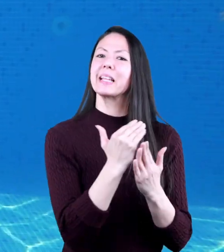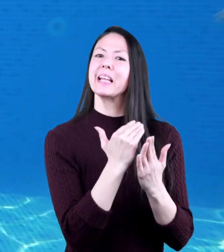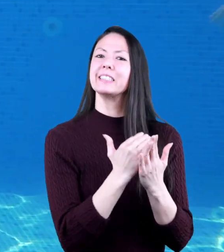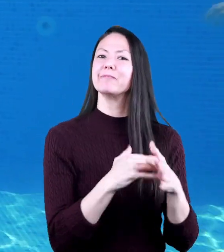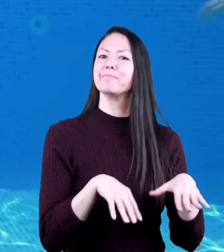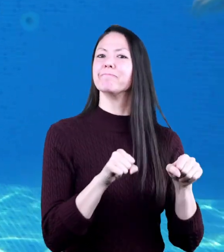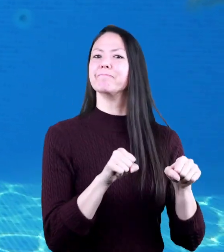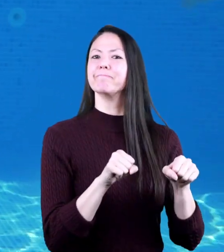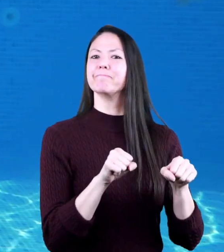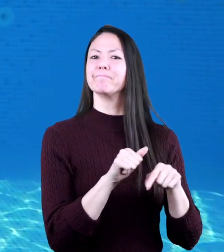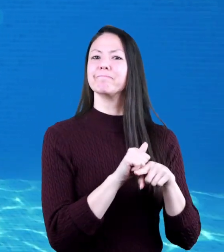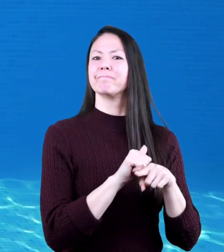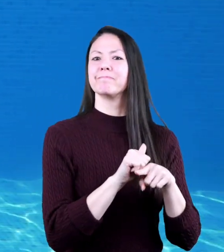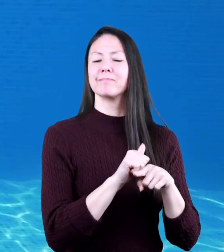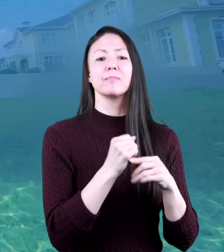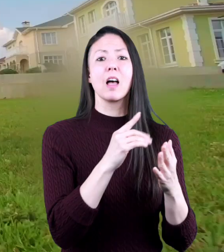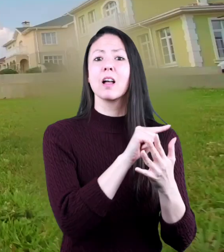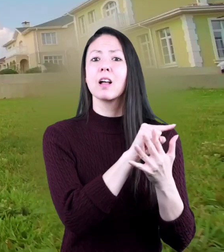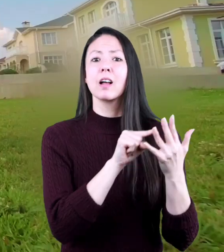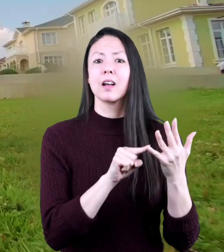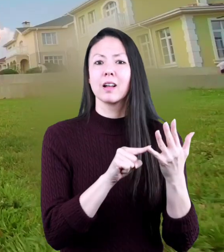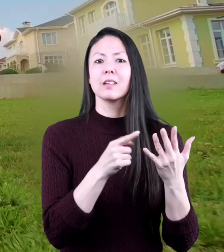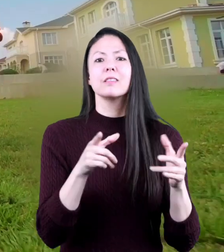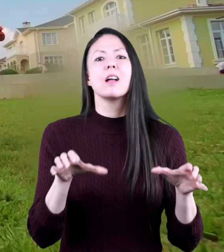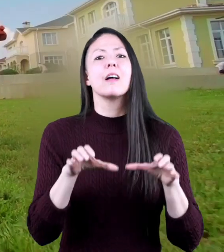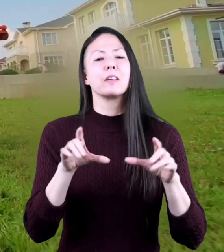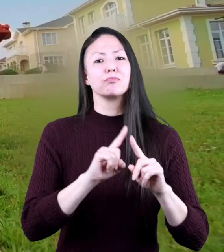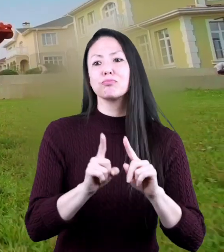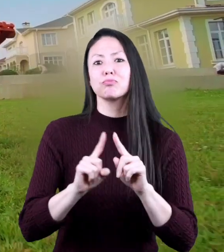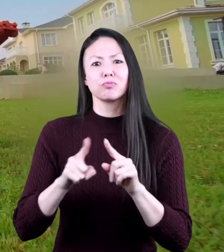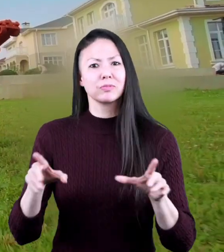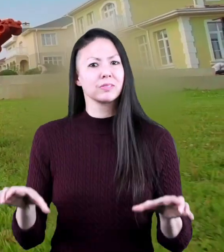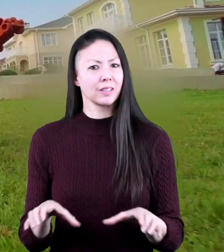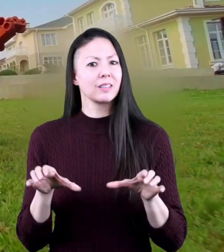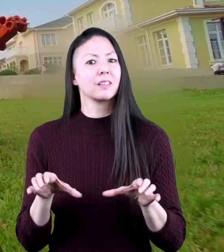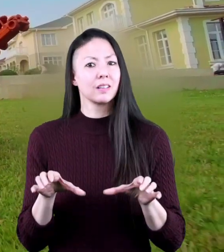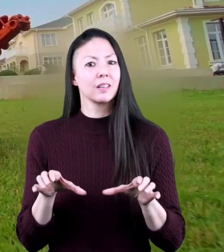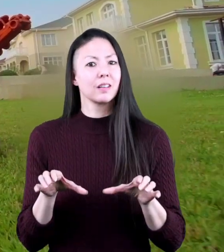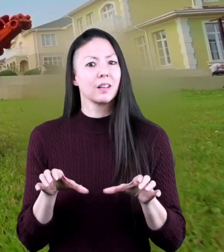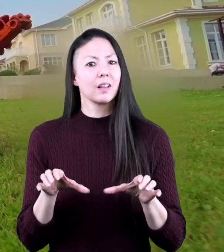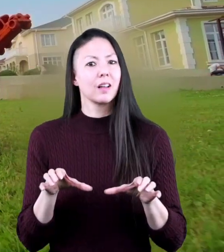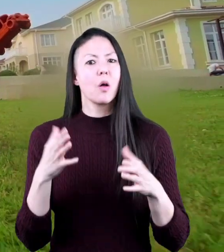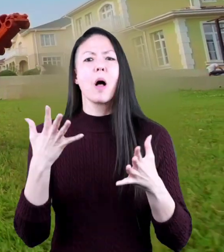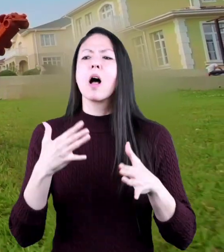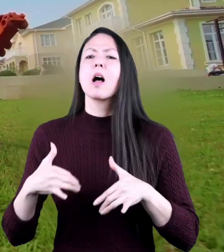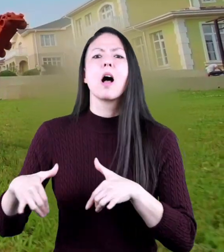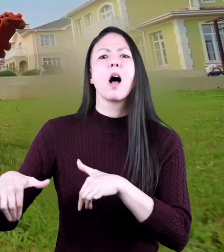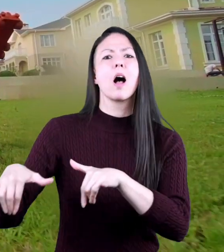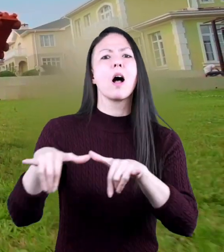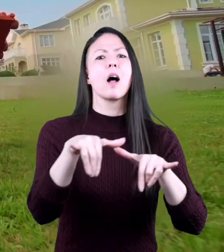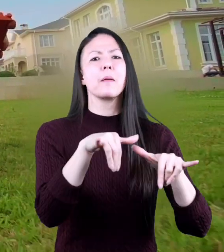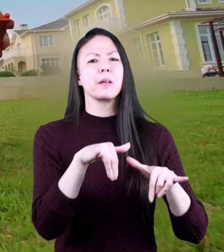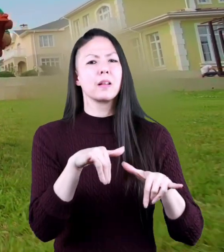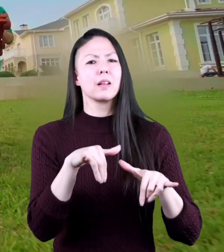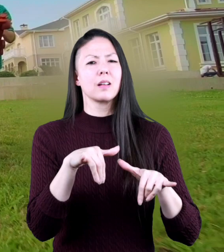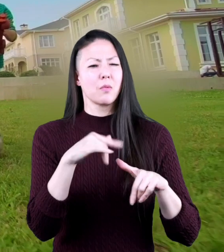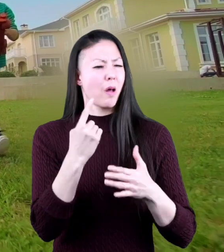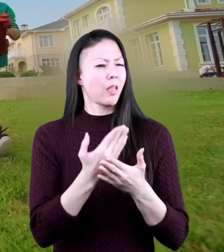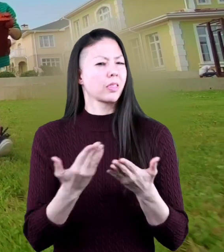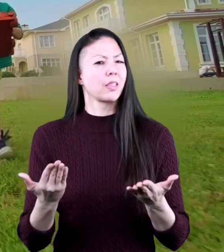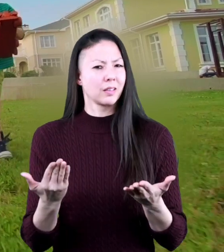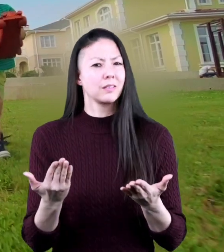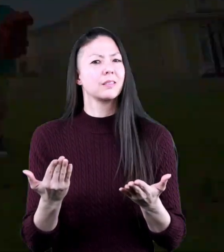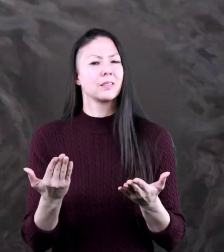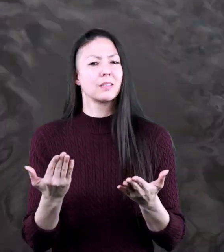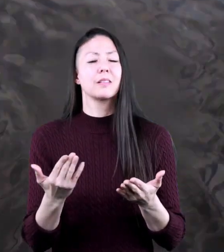Maybe you took swimming lessons. All of those things are different activities you did. They all have one thing in common,